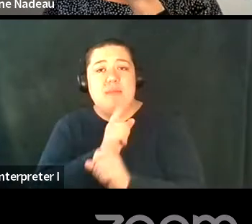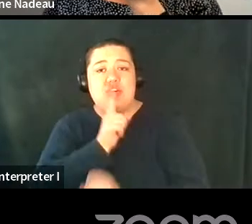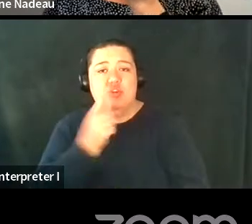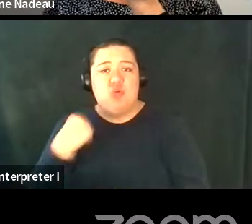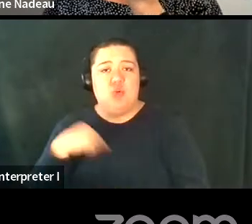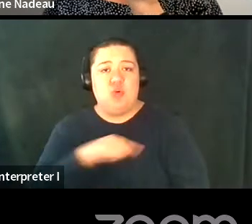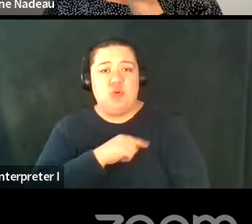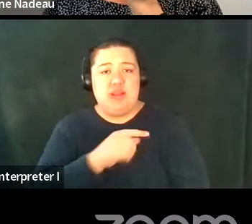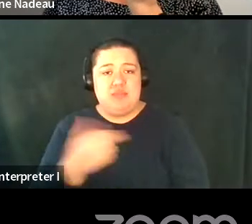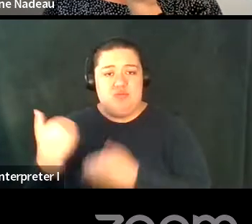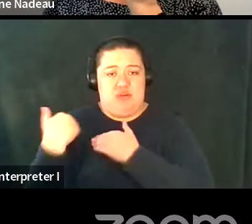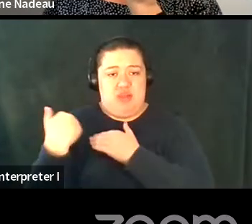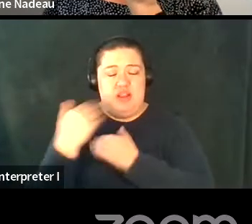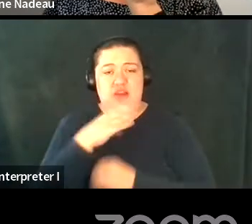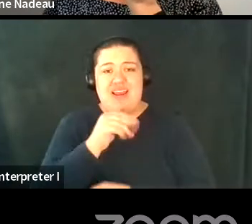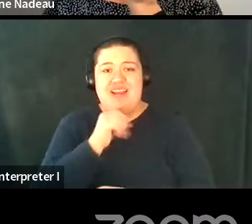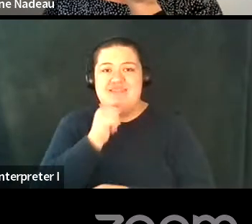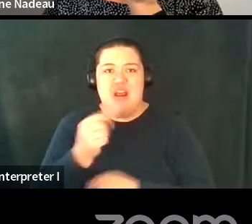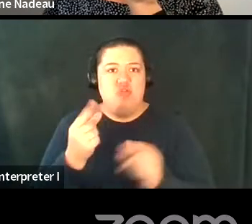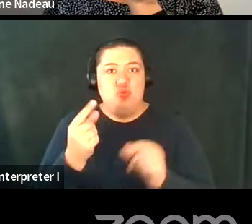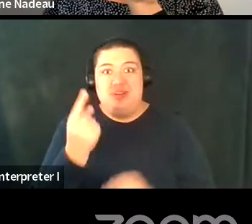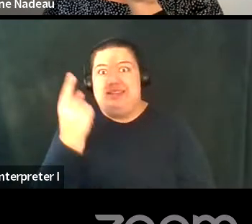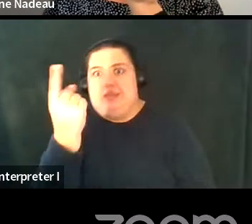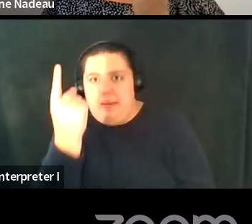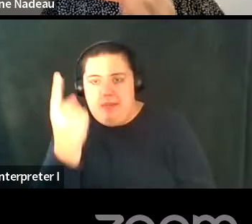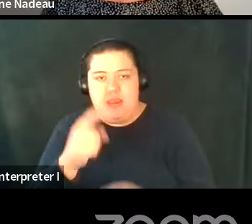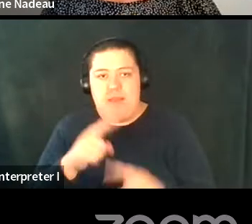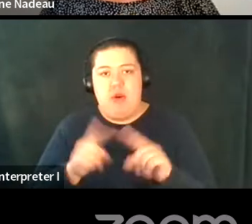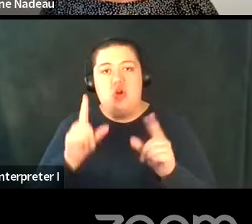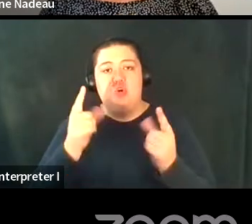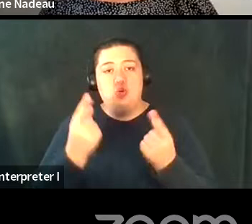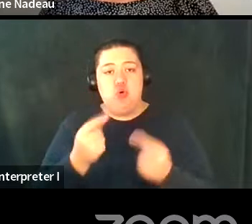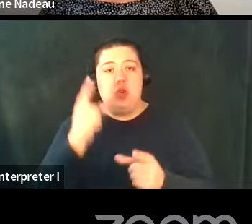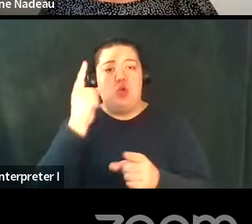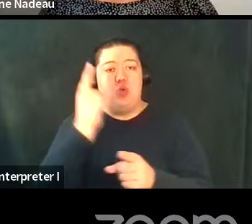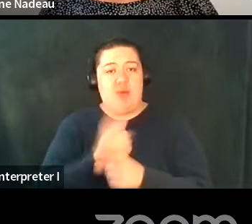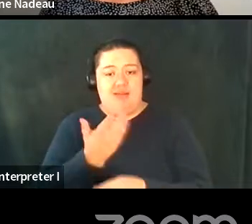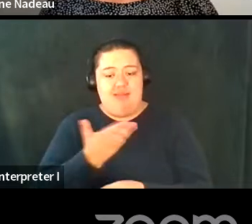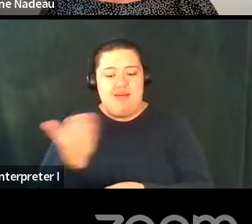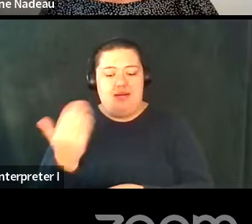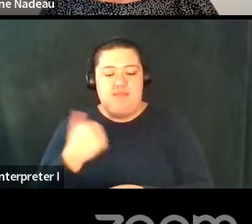being responsible and not just doing something, but doing the right thing.